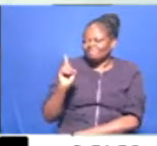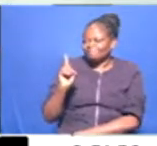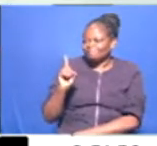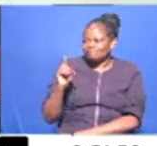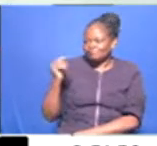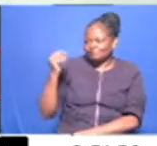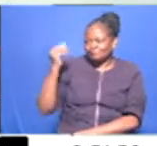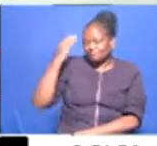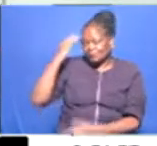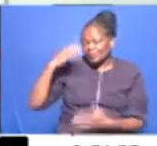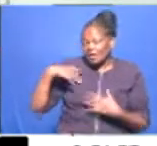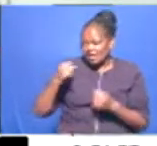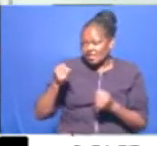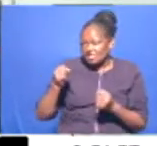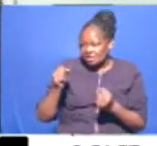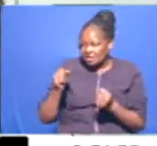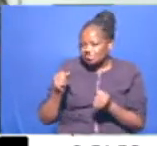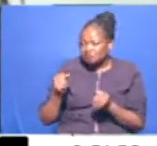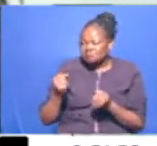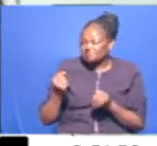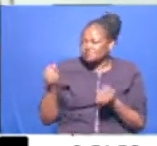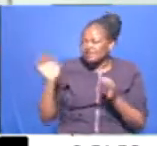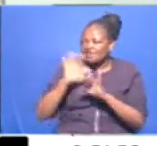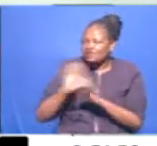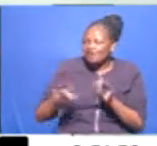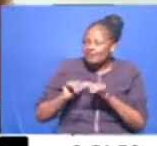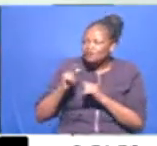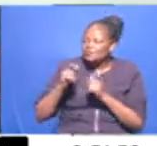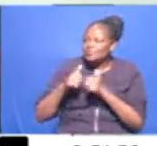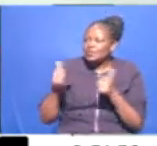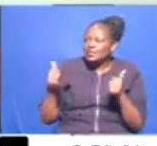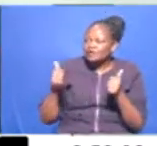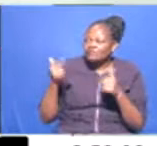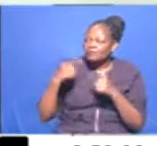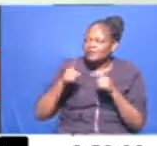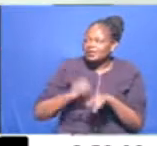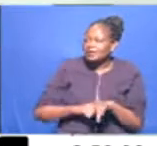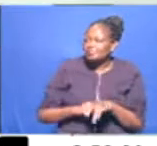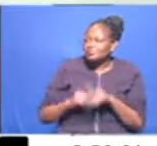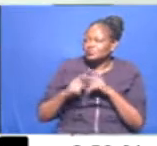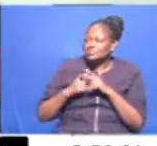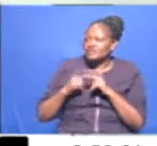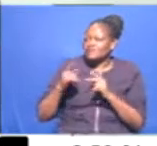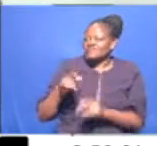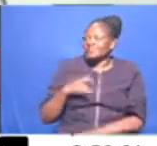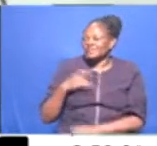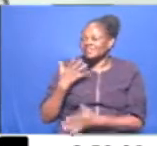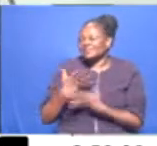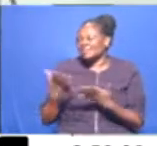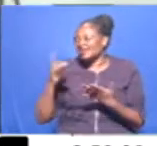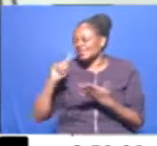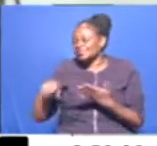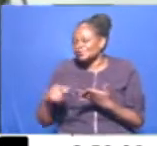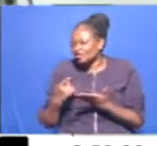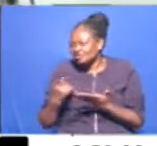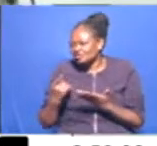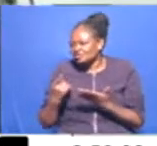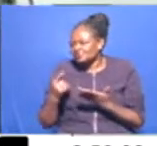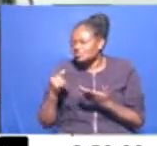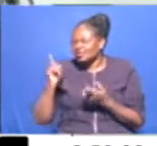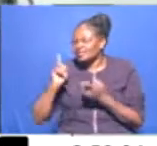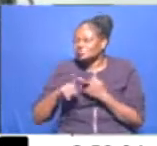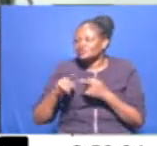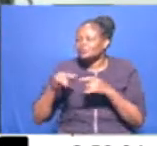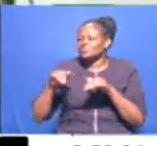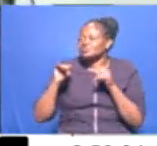mental health encompasses everything that is about you being well. From the time you start feeling like something is wrong, not until you wait until